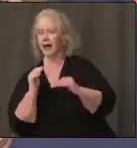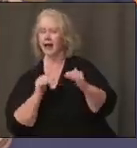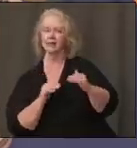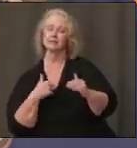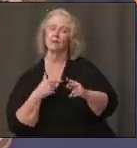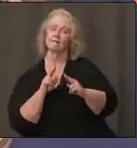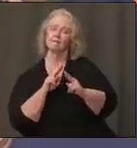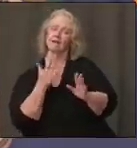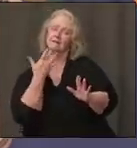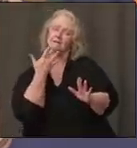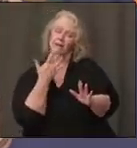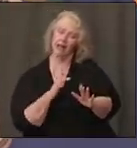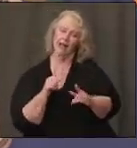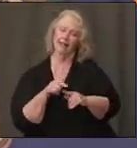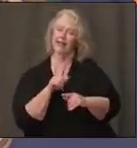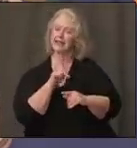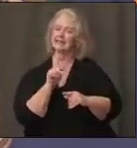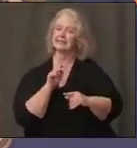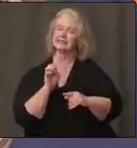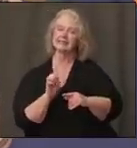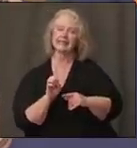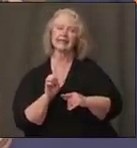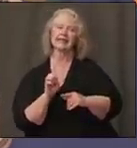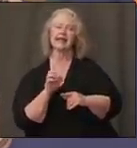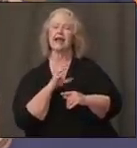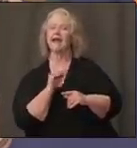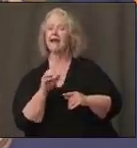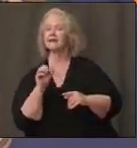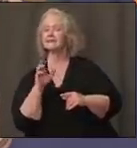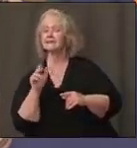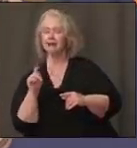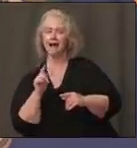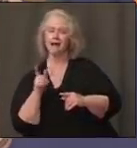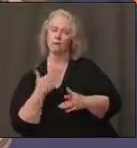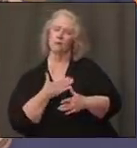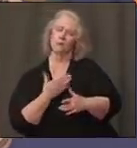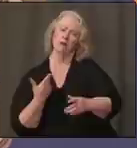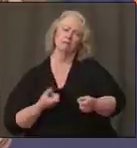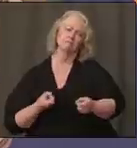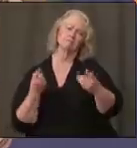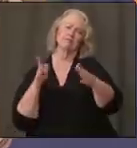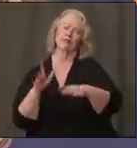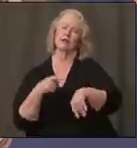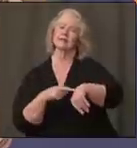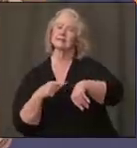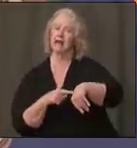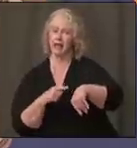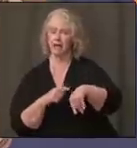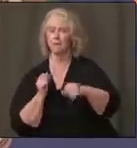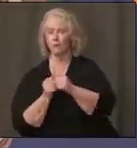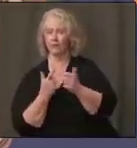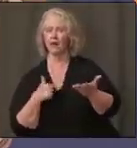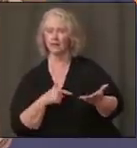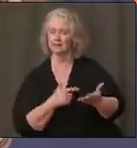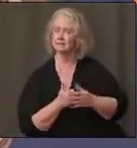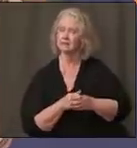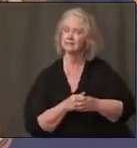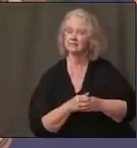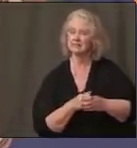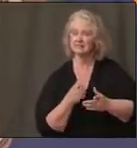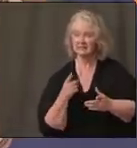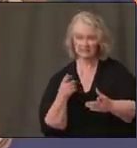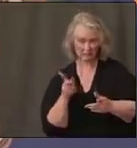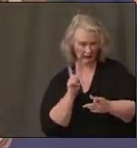so fortunate that Zeke and Scott were able to spend as much time with as they were here. And somebody asked me earlier, are you